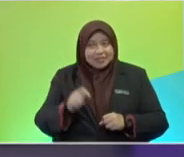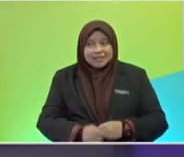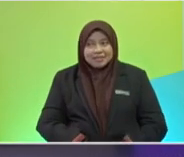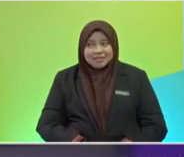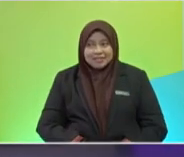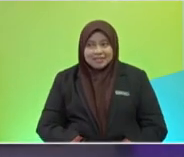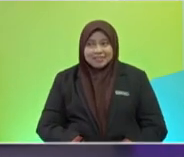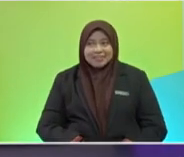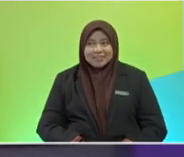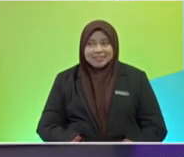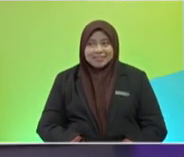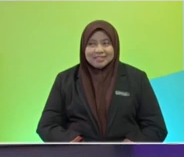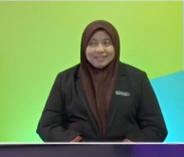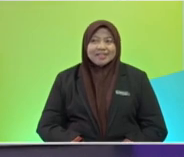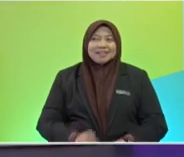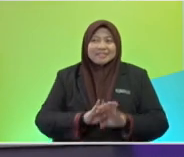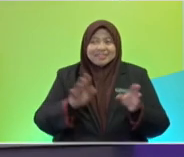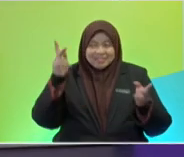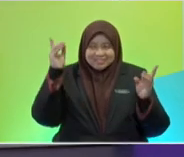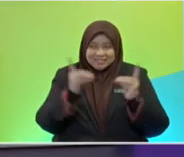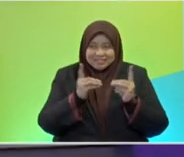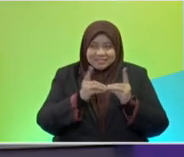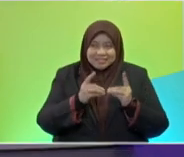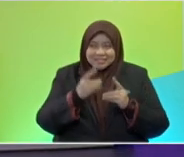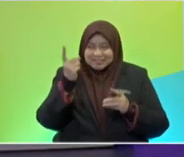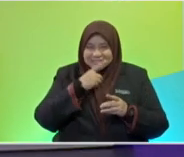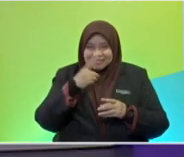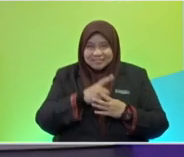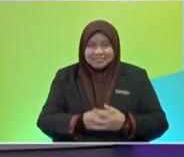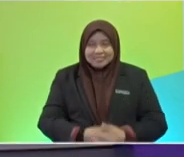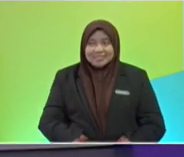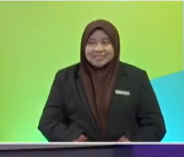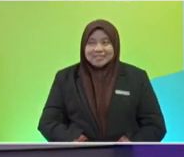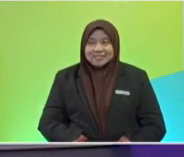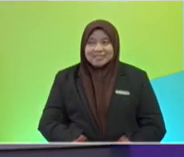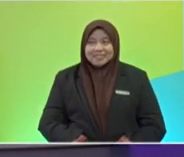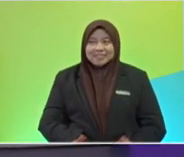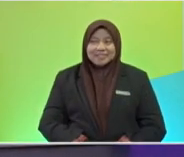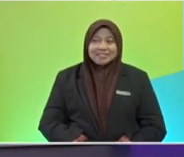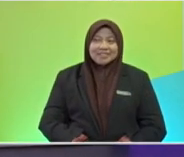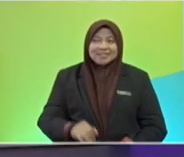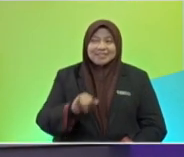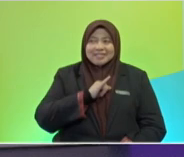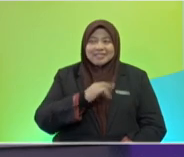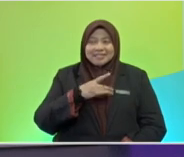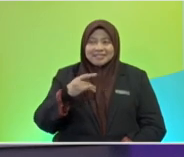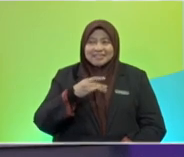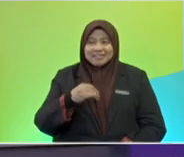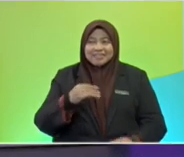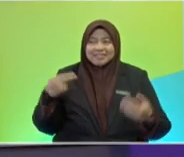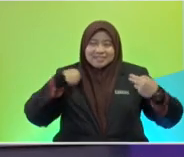that's how it sounds. Okay. I've never met the right. animal in real life. Okay. I was like, ooh, I love this character. It's